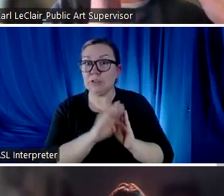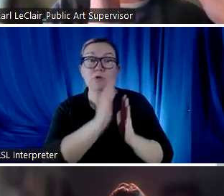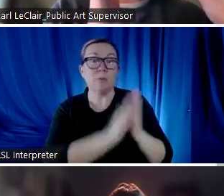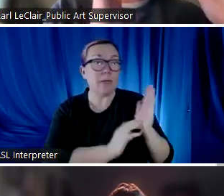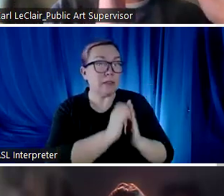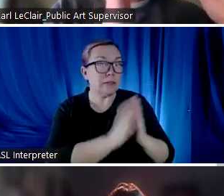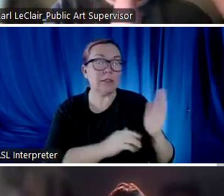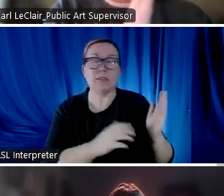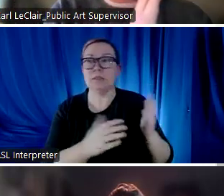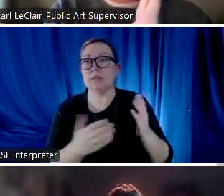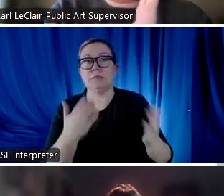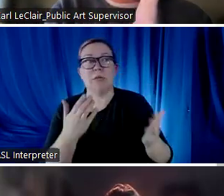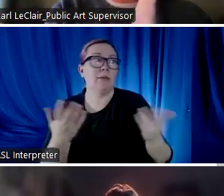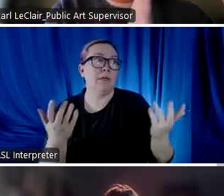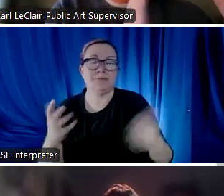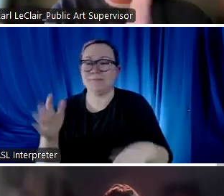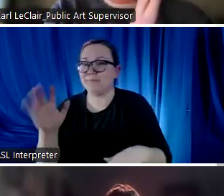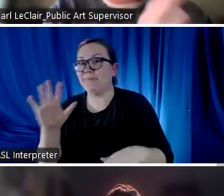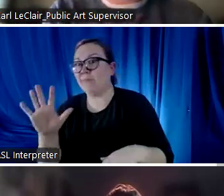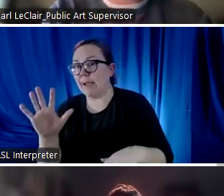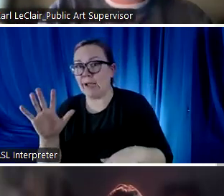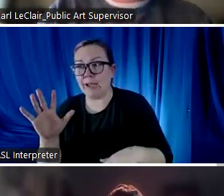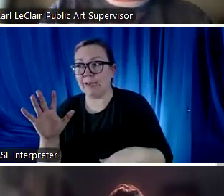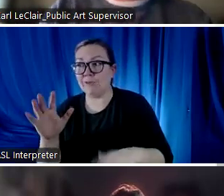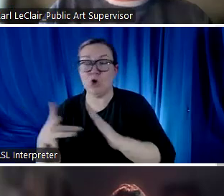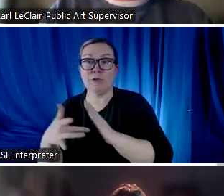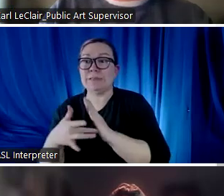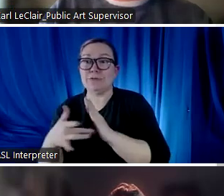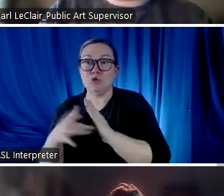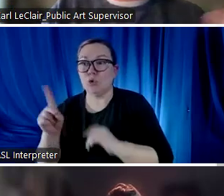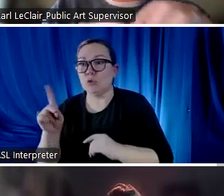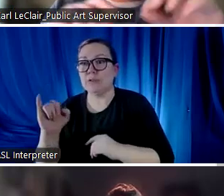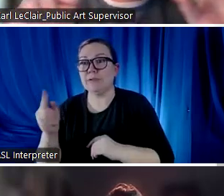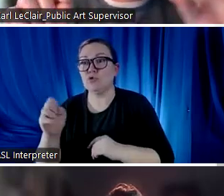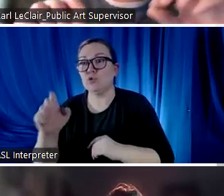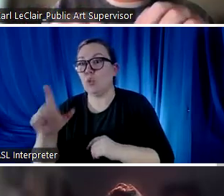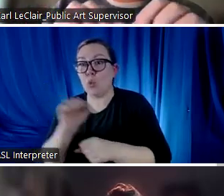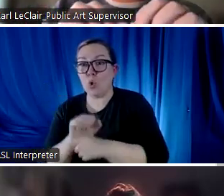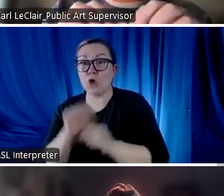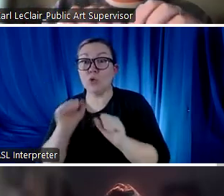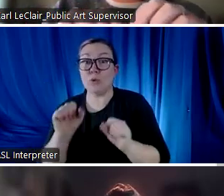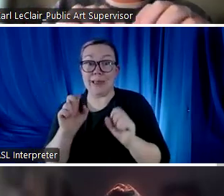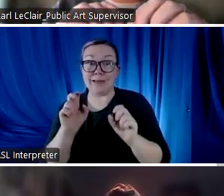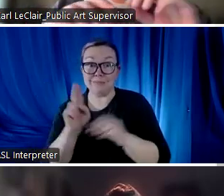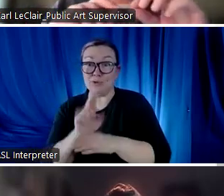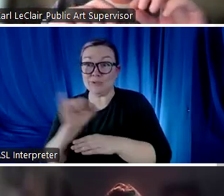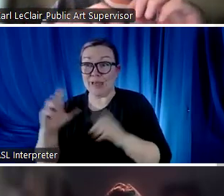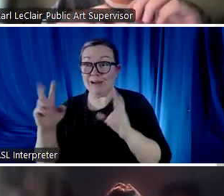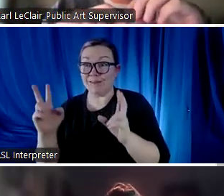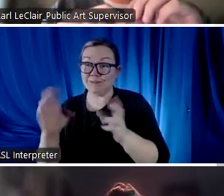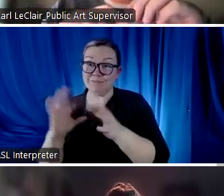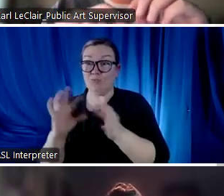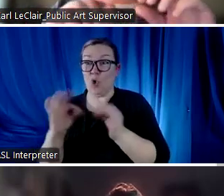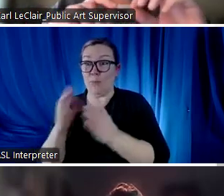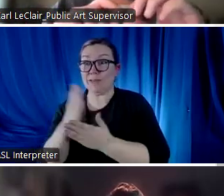and 5 are digital works. And you can use the comments section to say, these digital